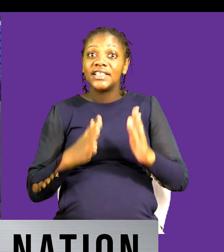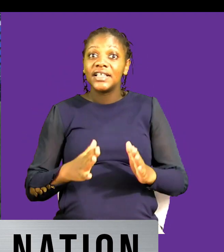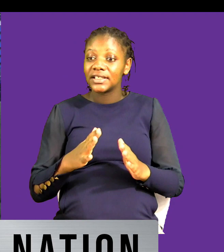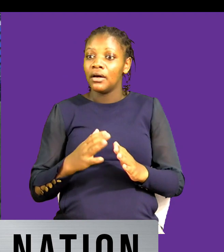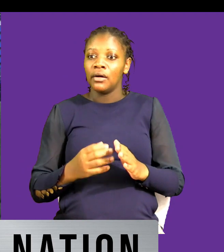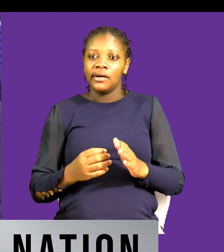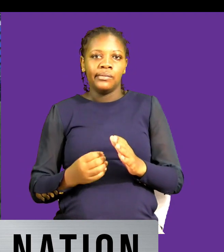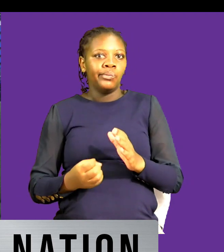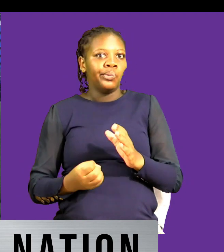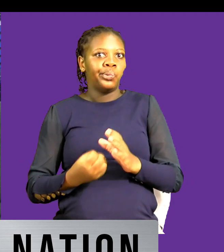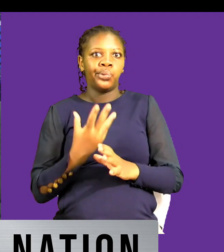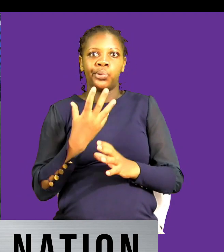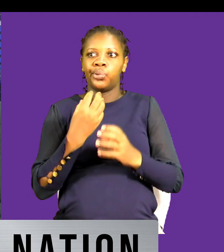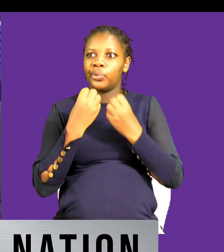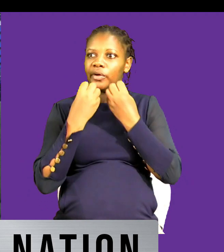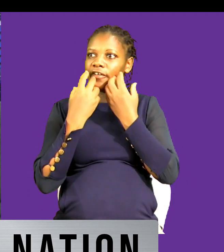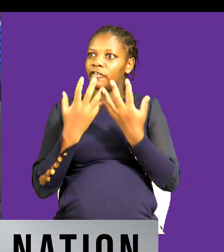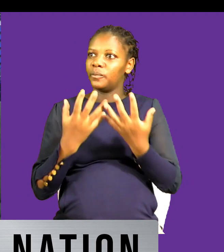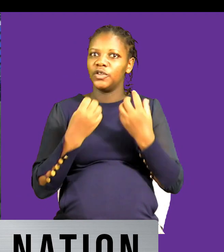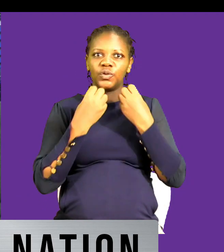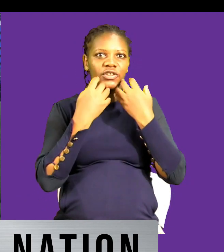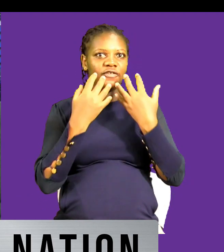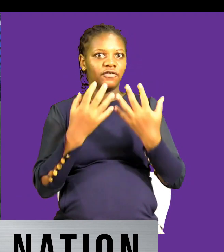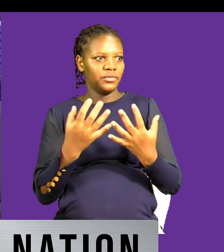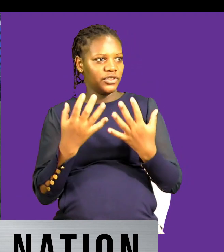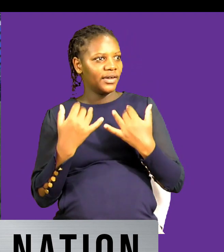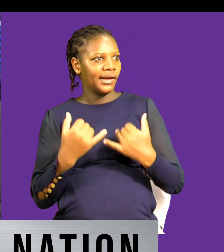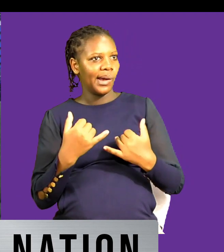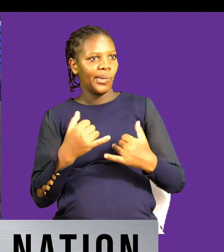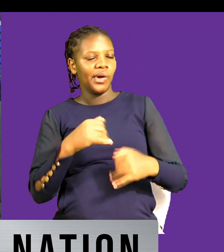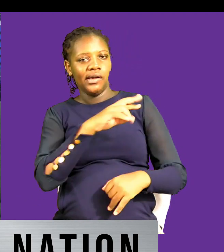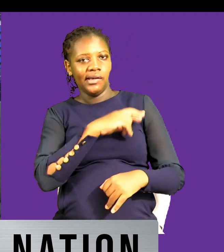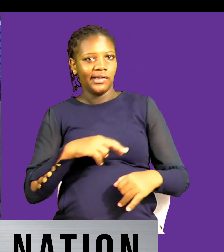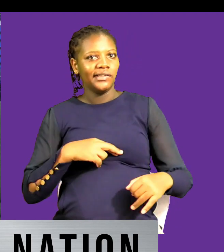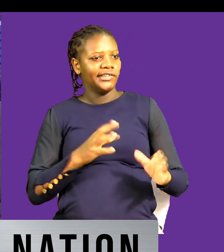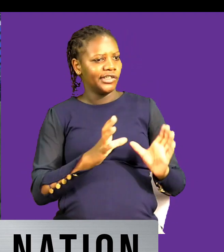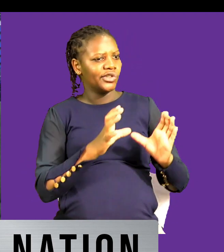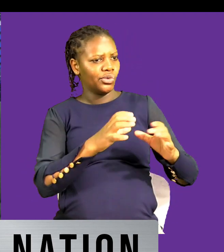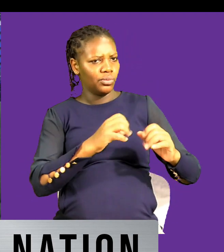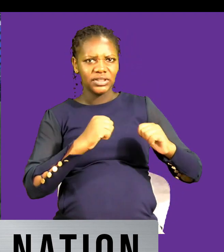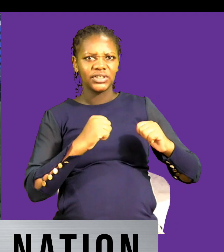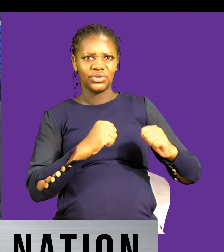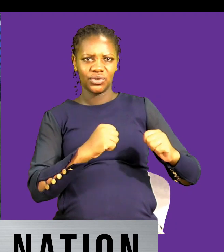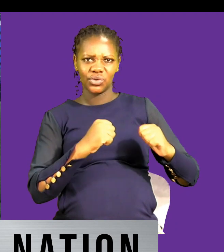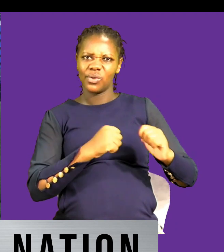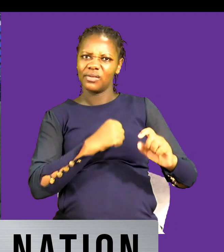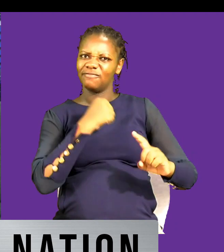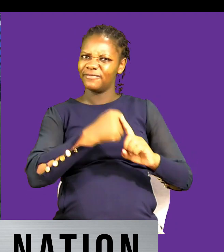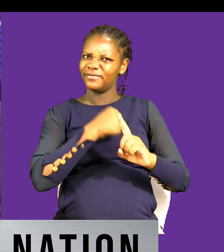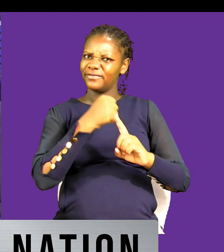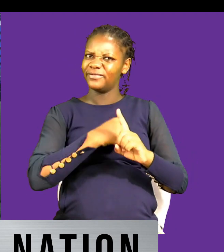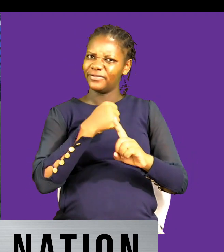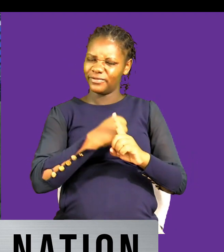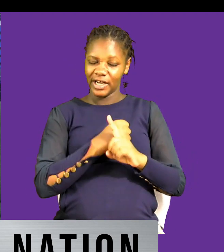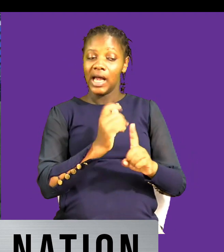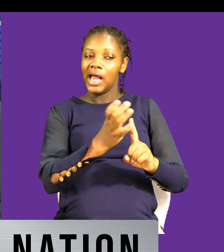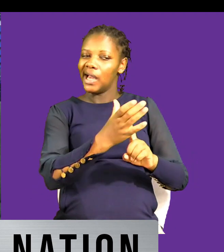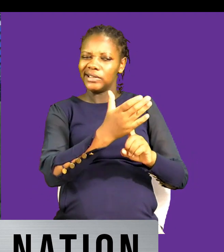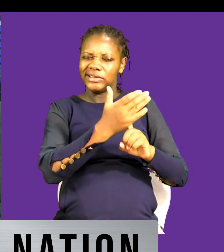the clergy has begun to become strong, and they've started talking like the clergy we used to know, but then they've not reached there.